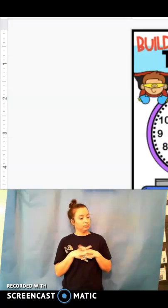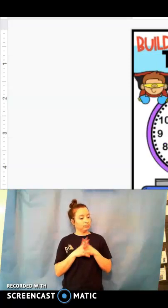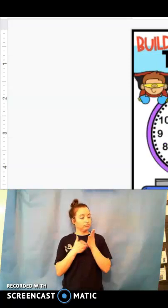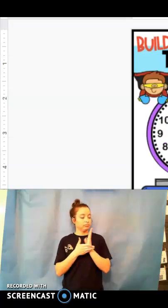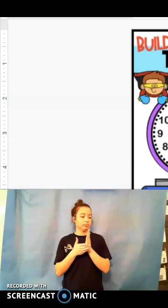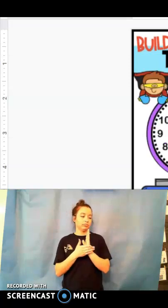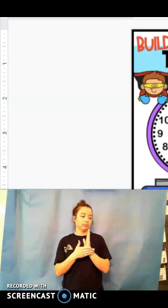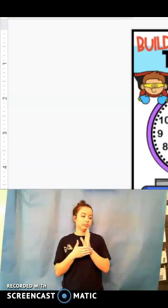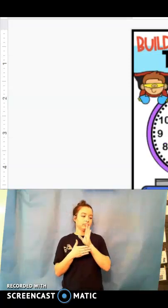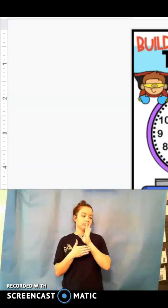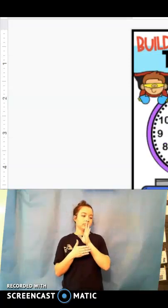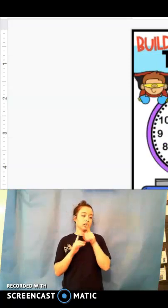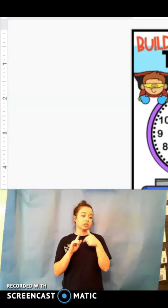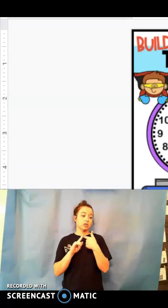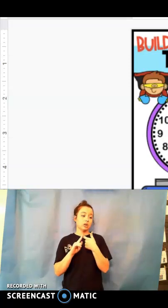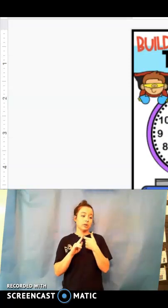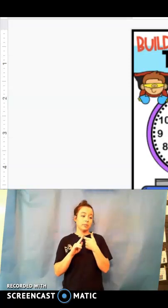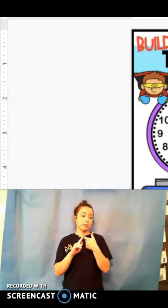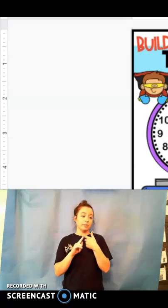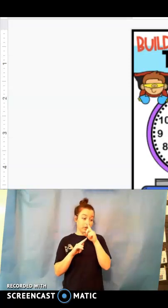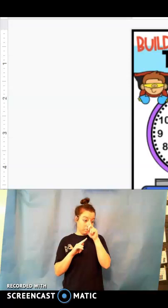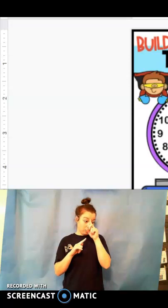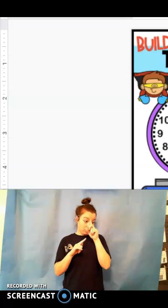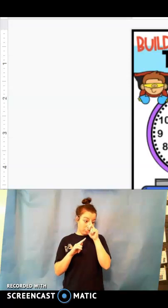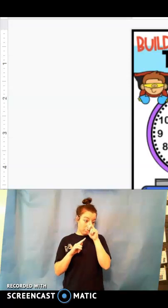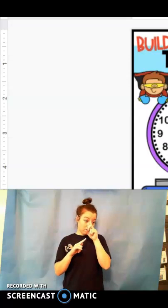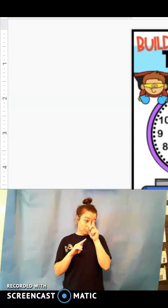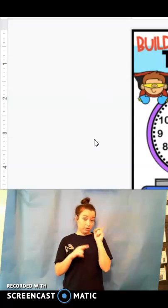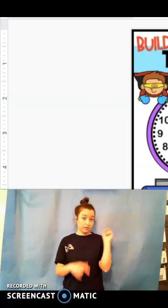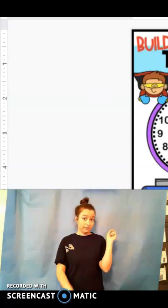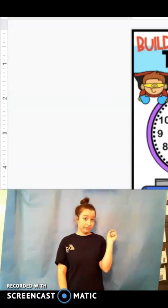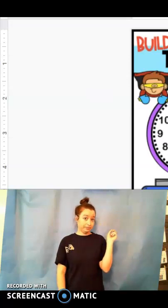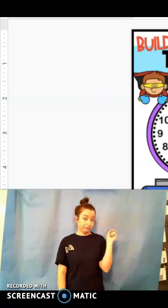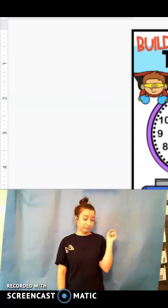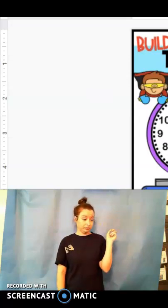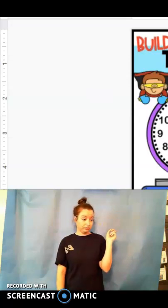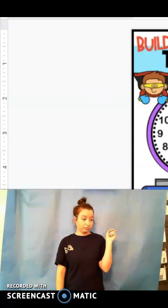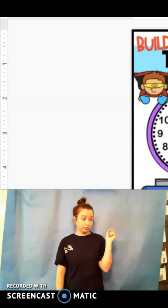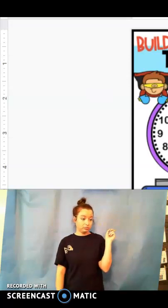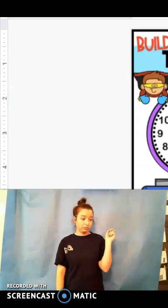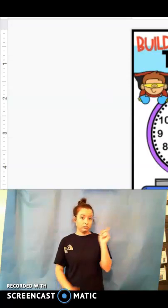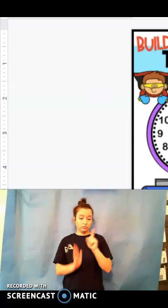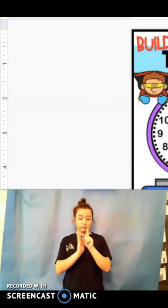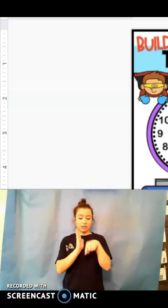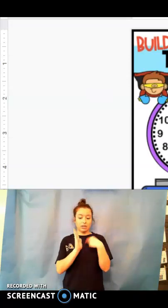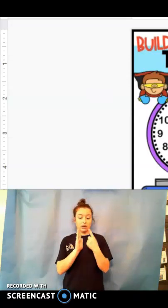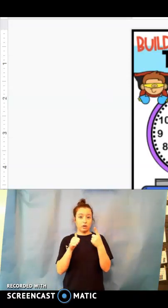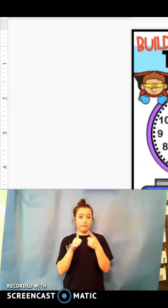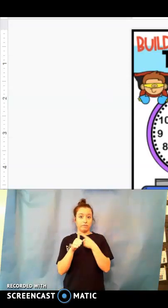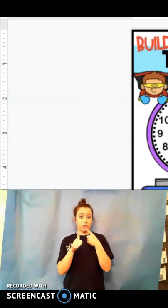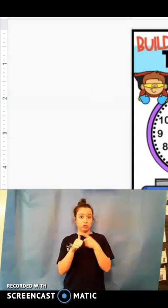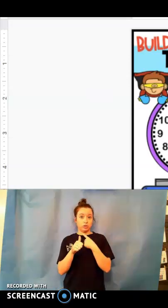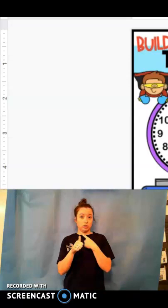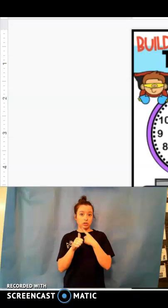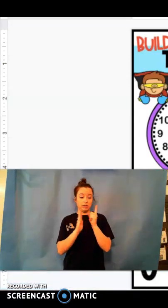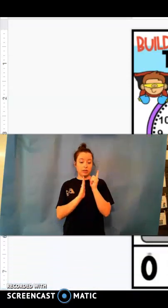right, let's try with the digital clock. The digital clock, the hour goes first,